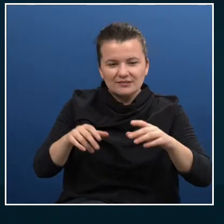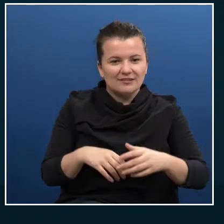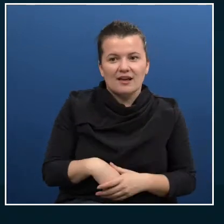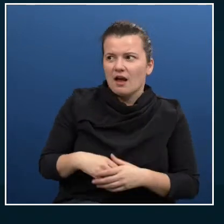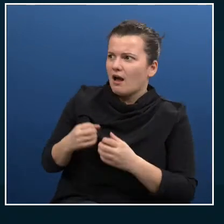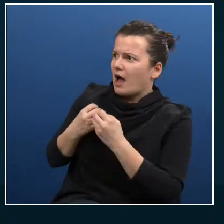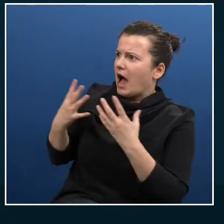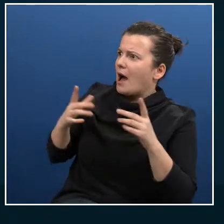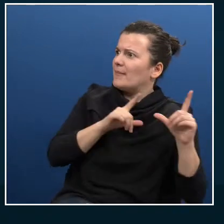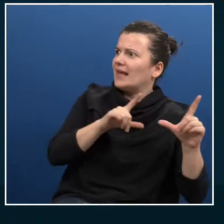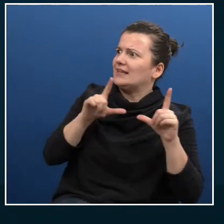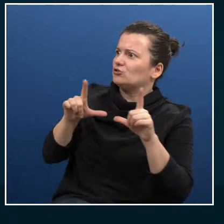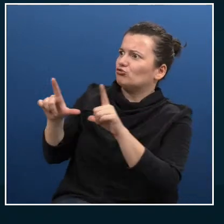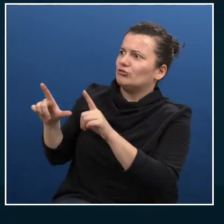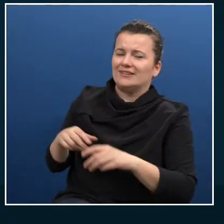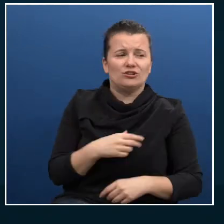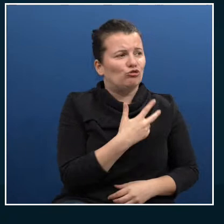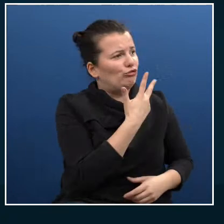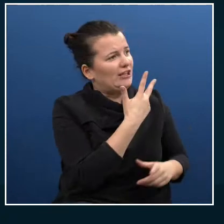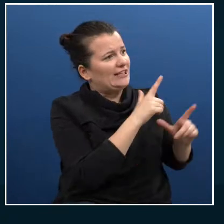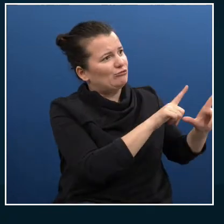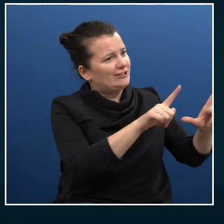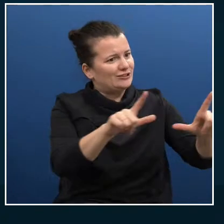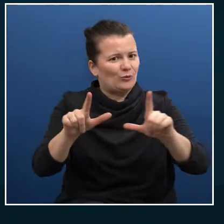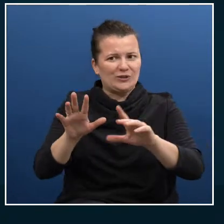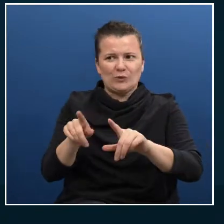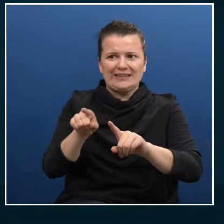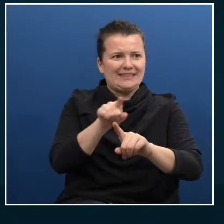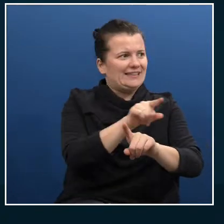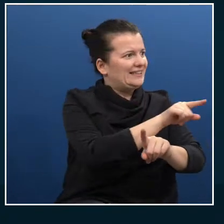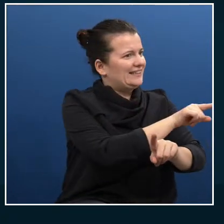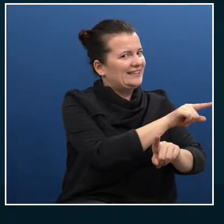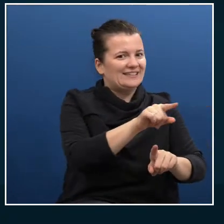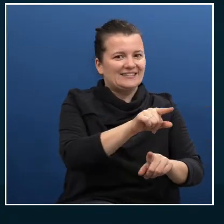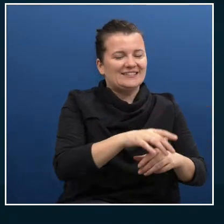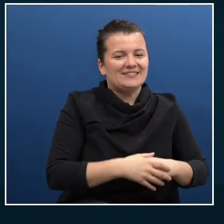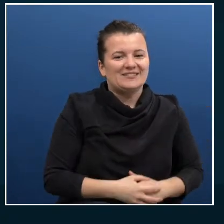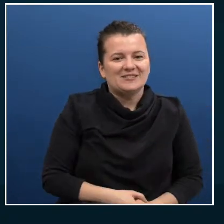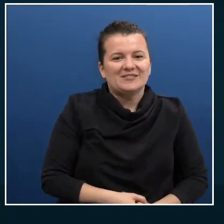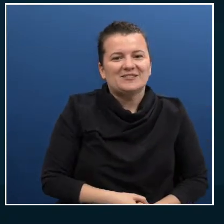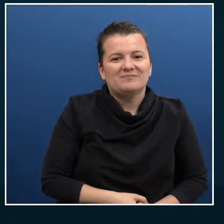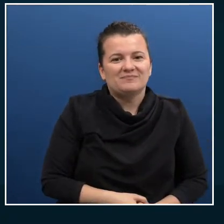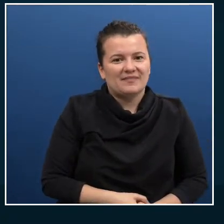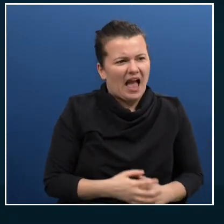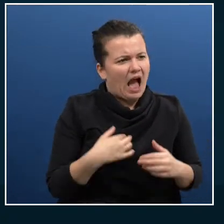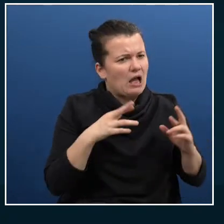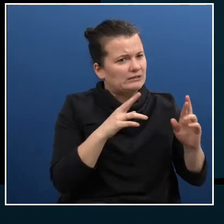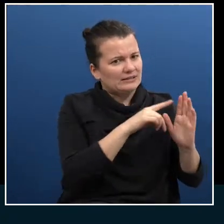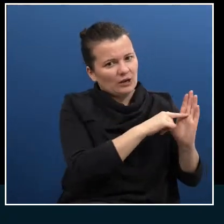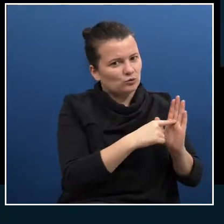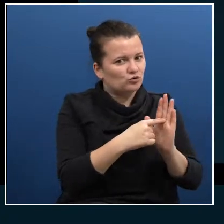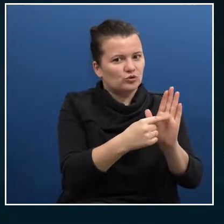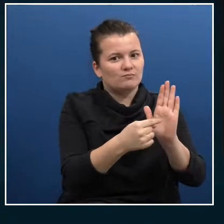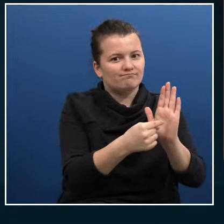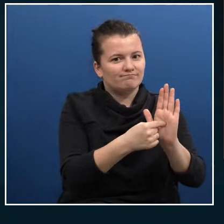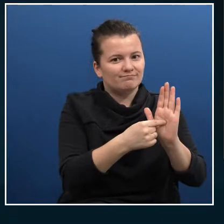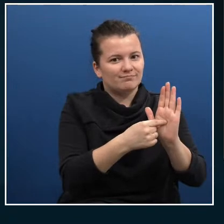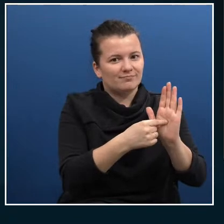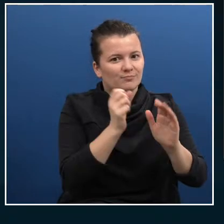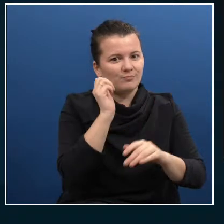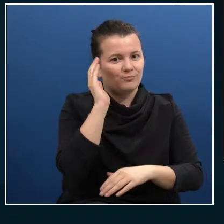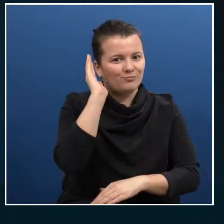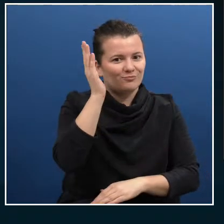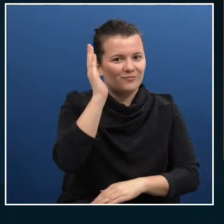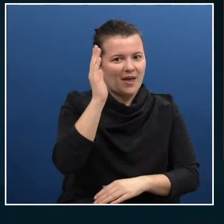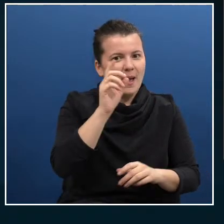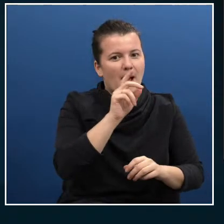cannot find. Okay, there it is. So this should now show the presentation. Yeah, it shows